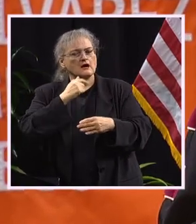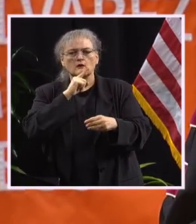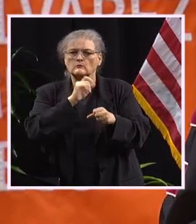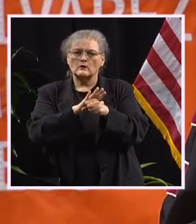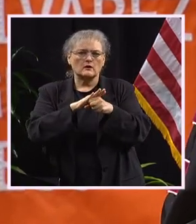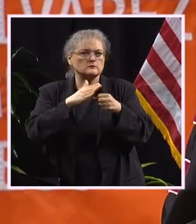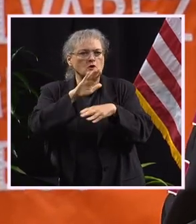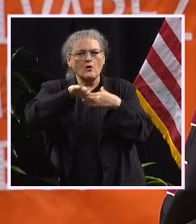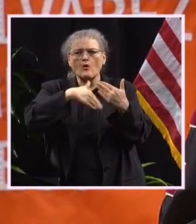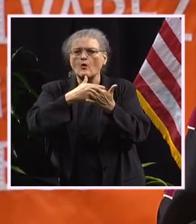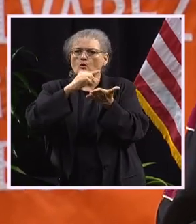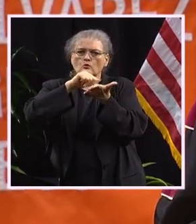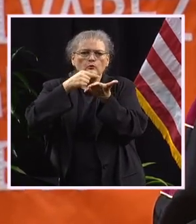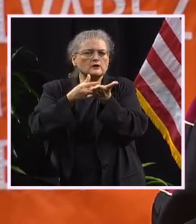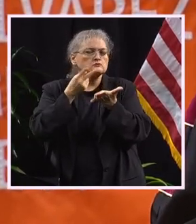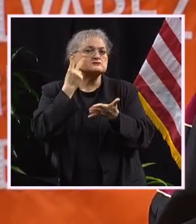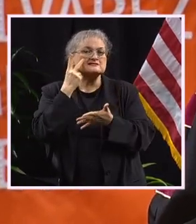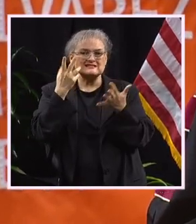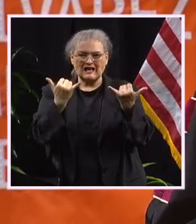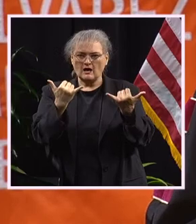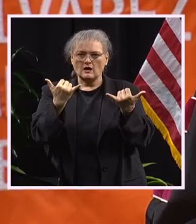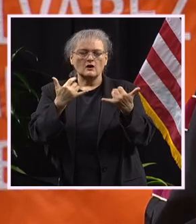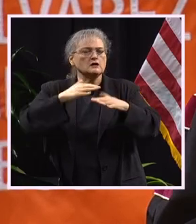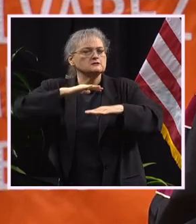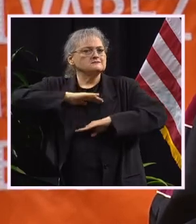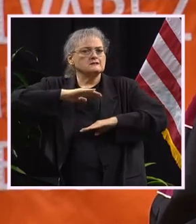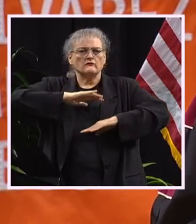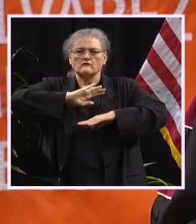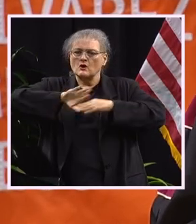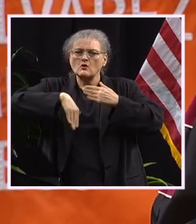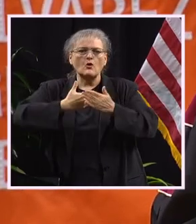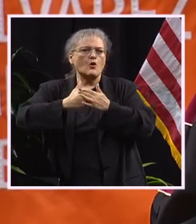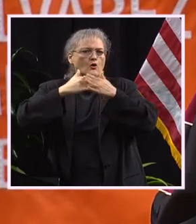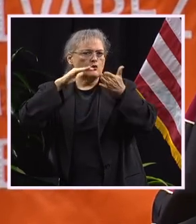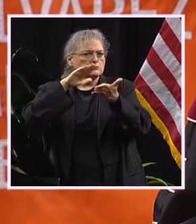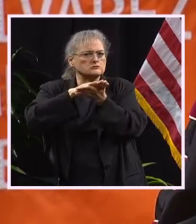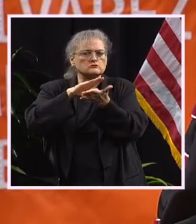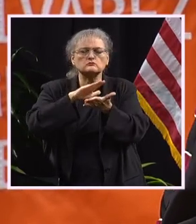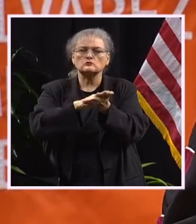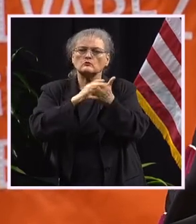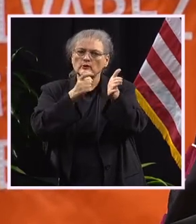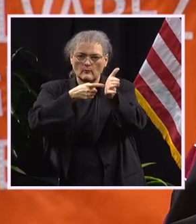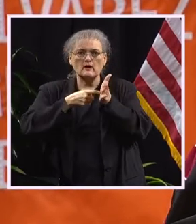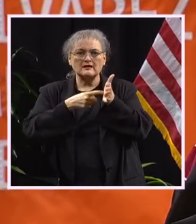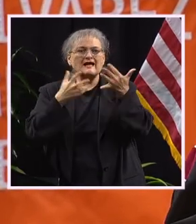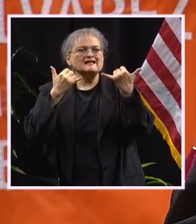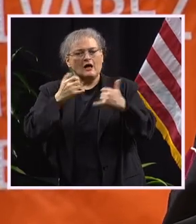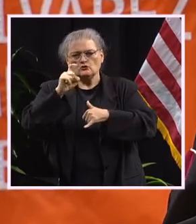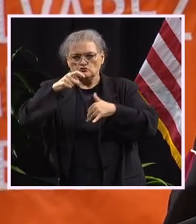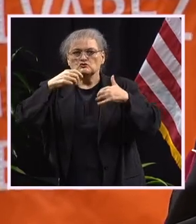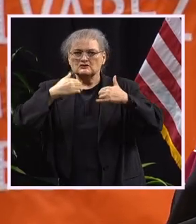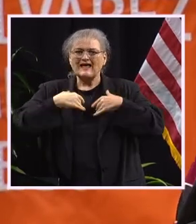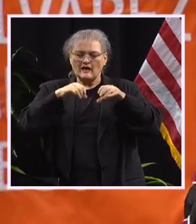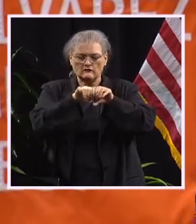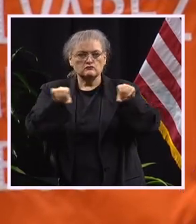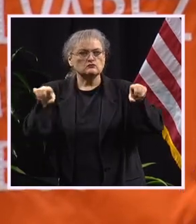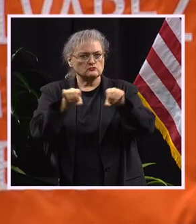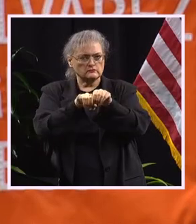who stand before you, having completed all academic requirements, are entitled to receive their degree.